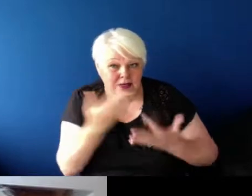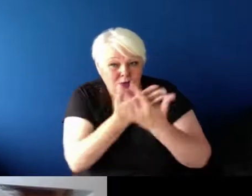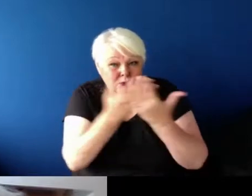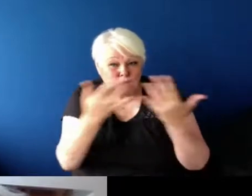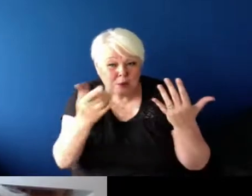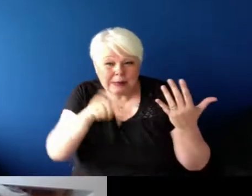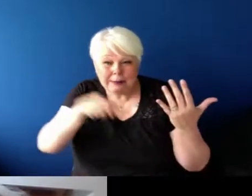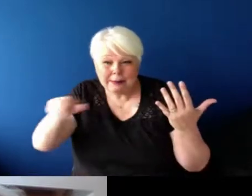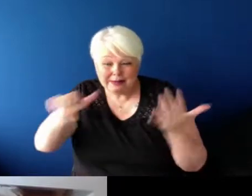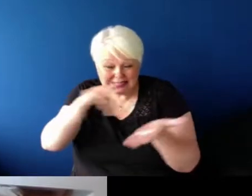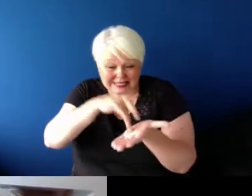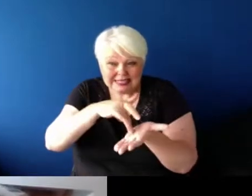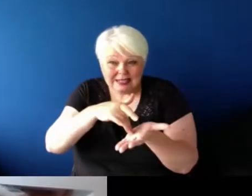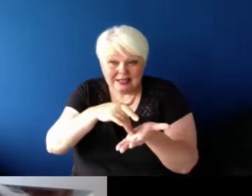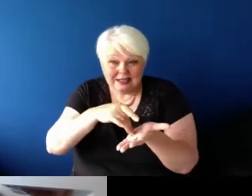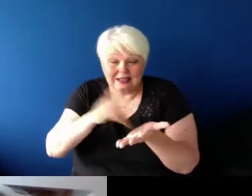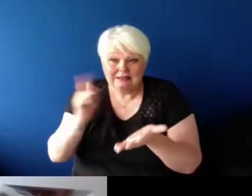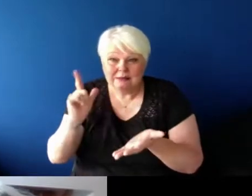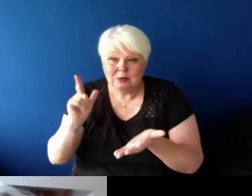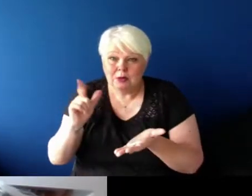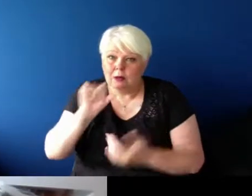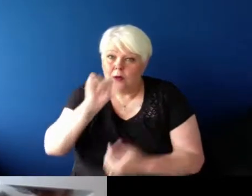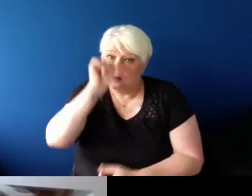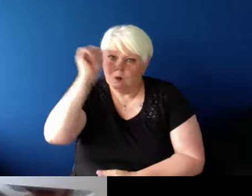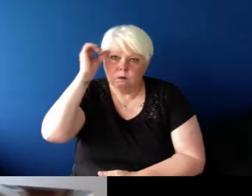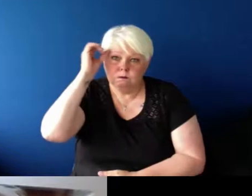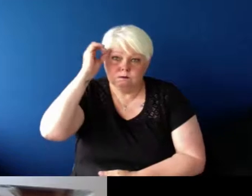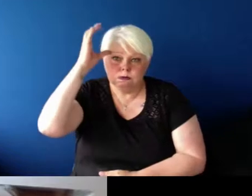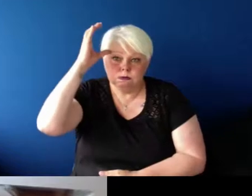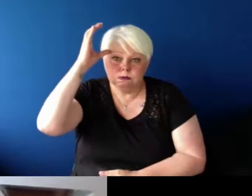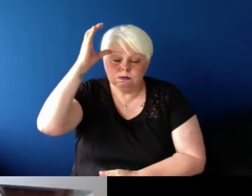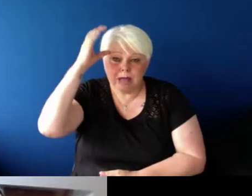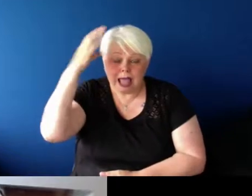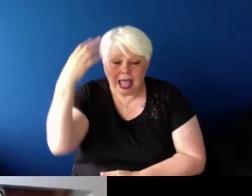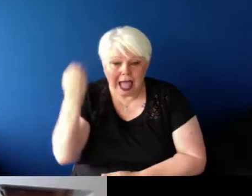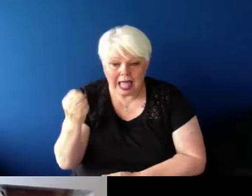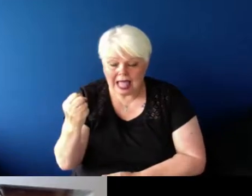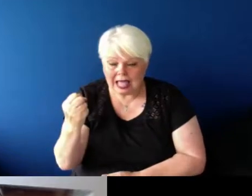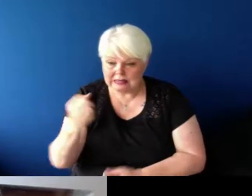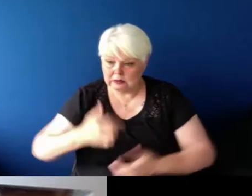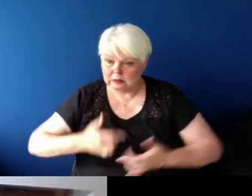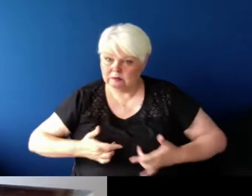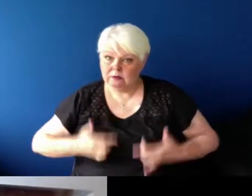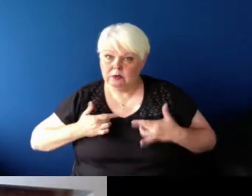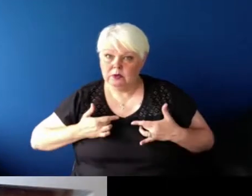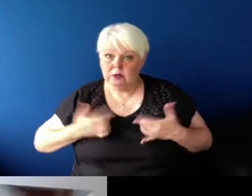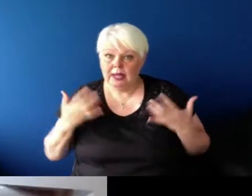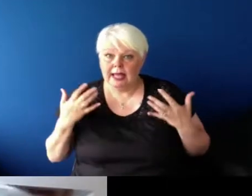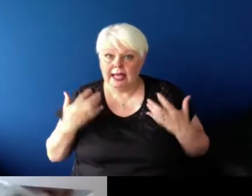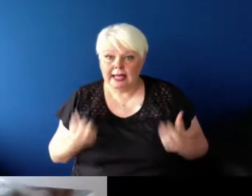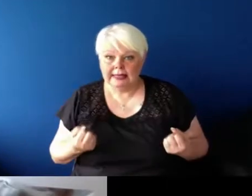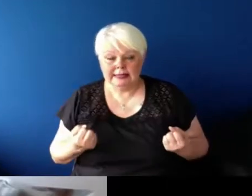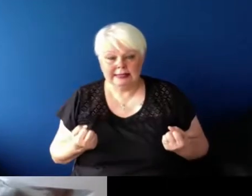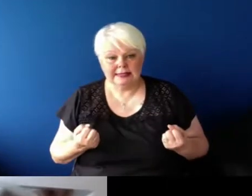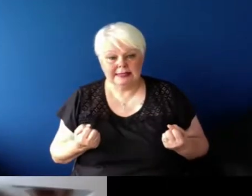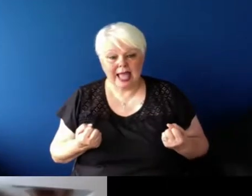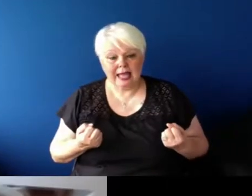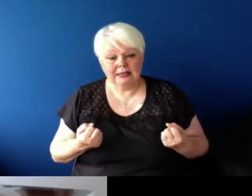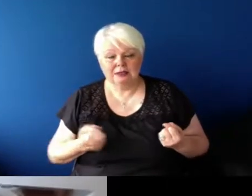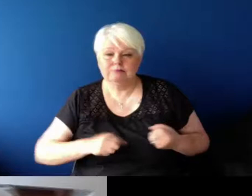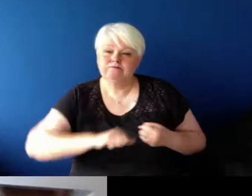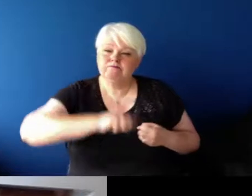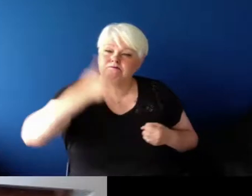city centre who had such wisdom and insight, and who were streetwise in